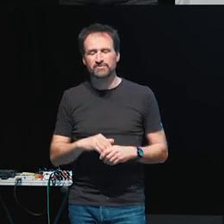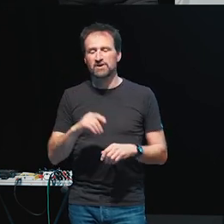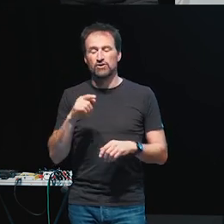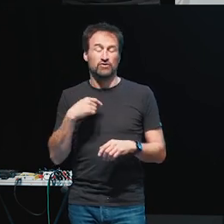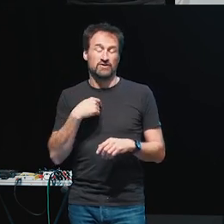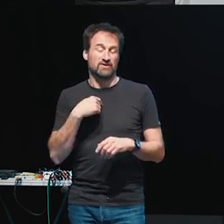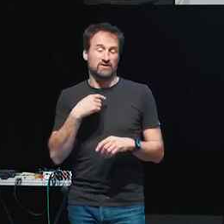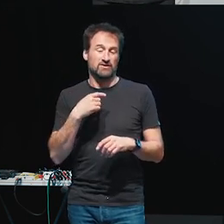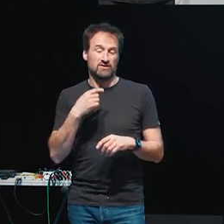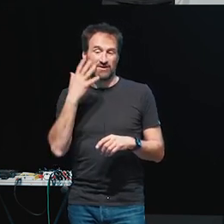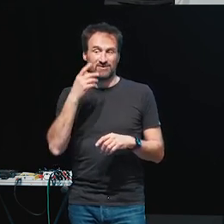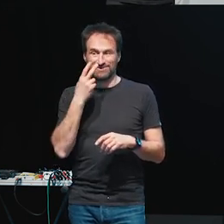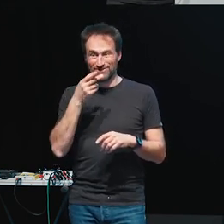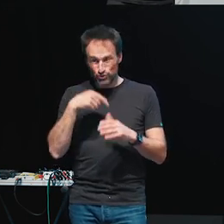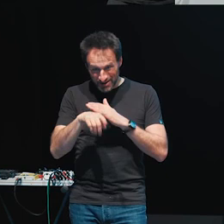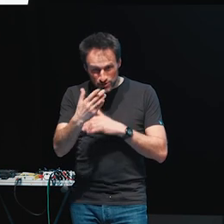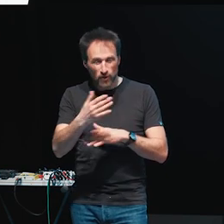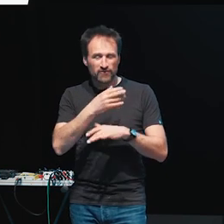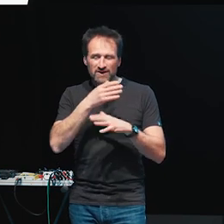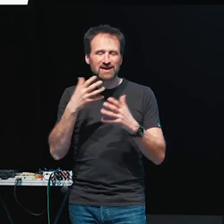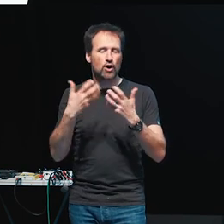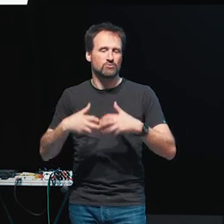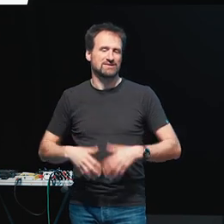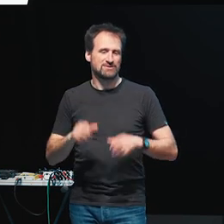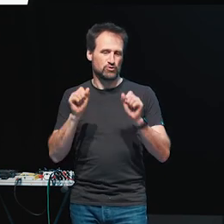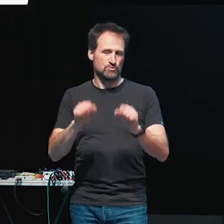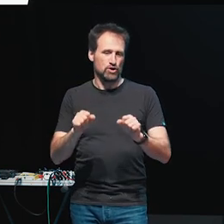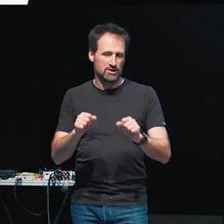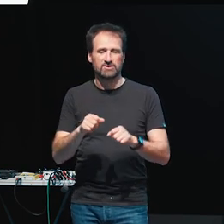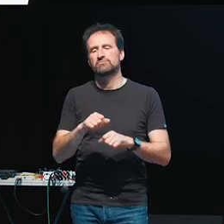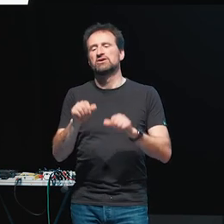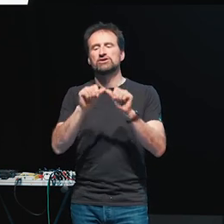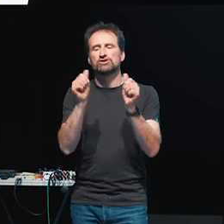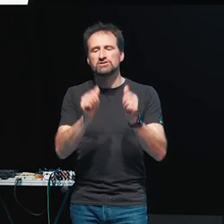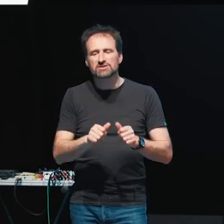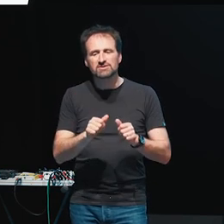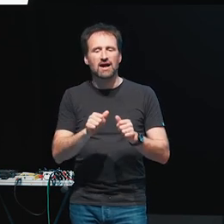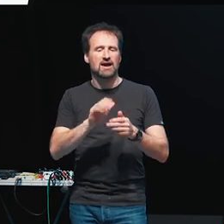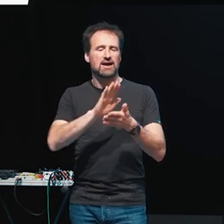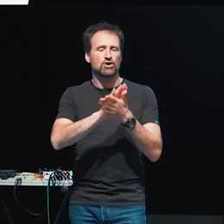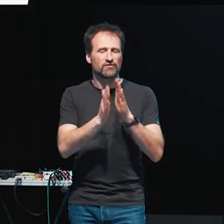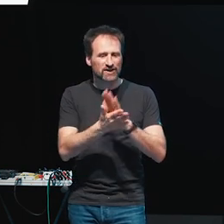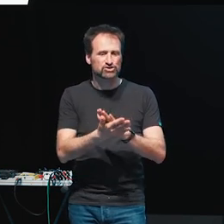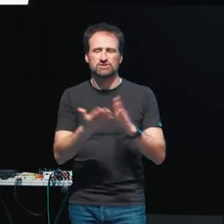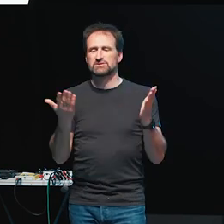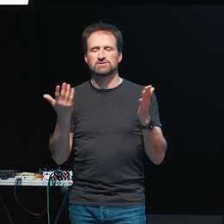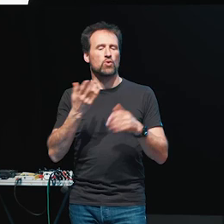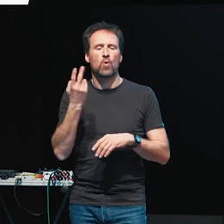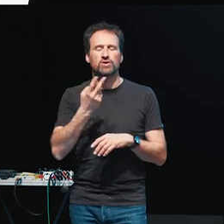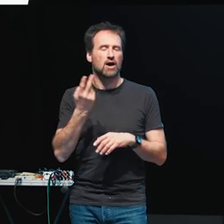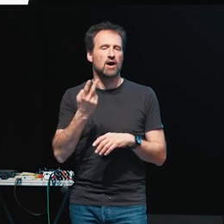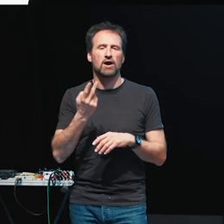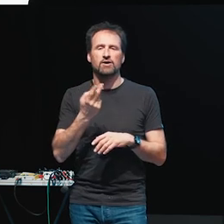for us. So we are forcing just style conventions, and we, of course, most of